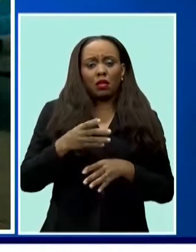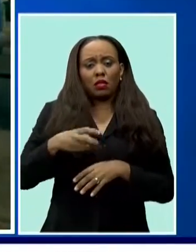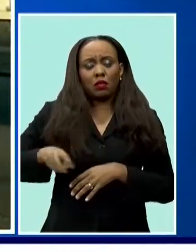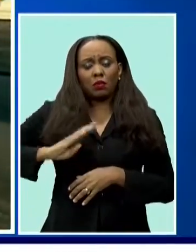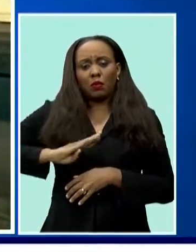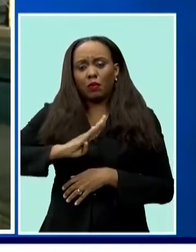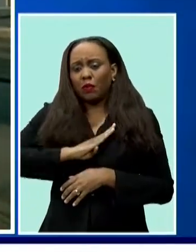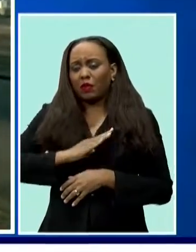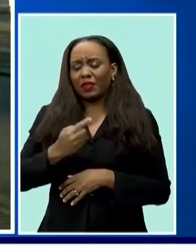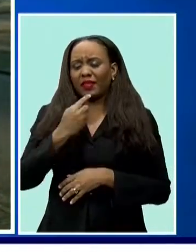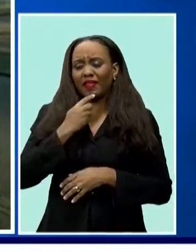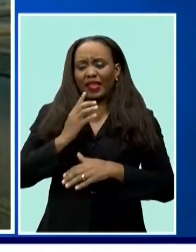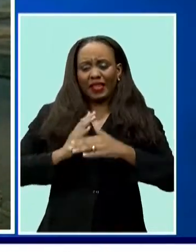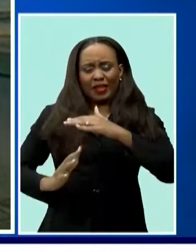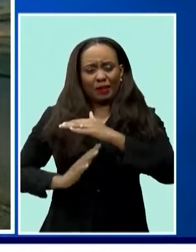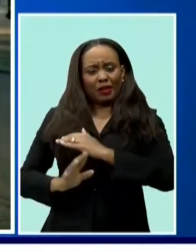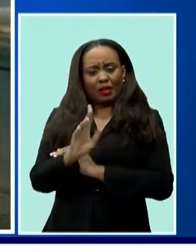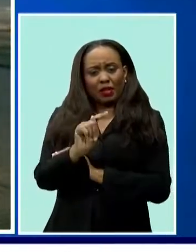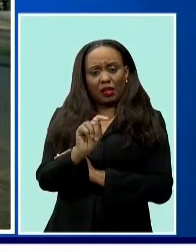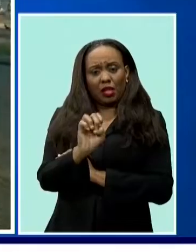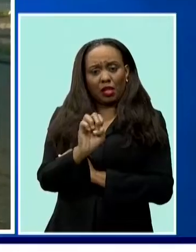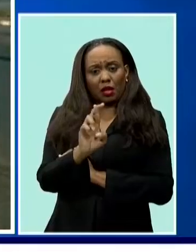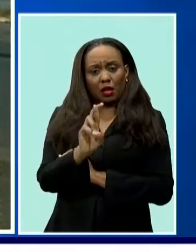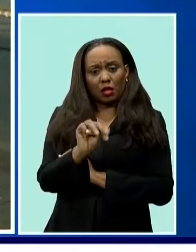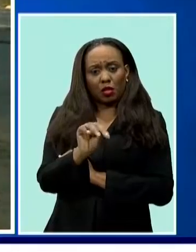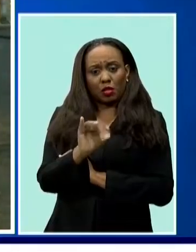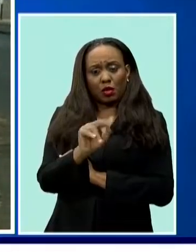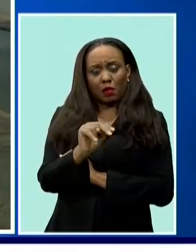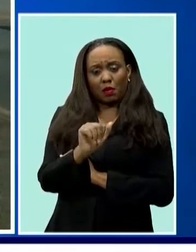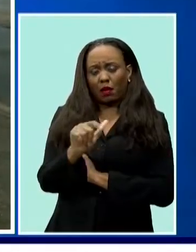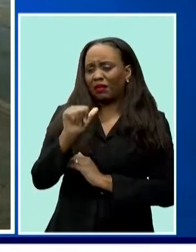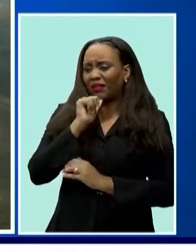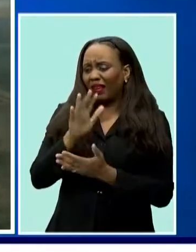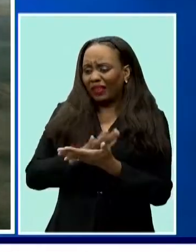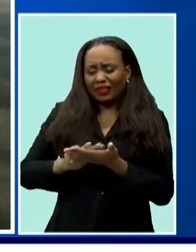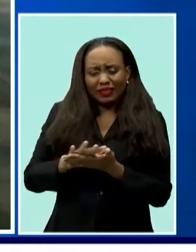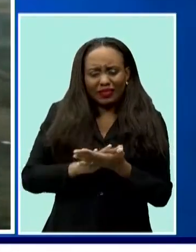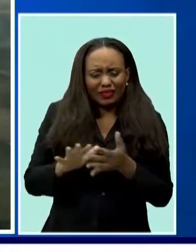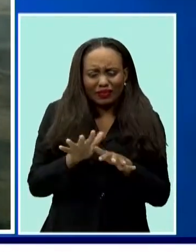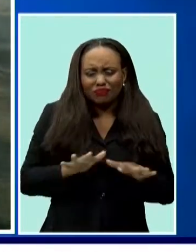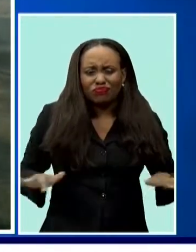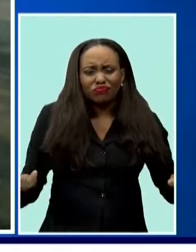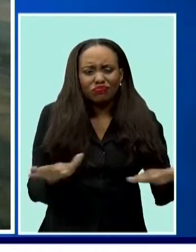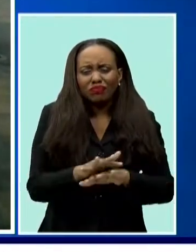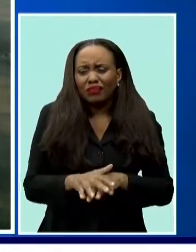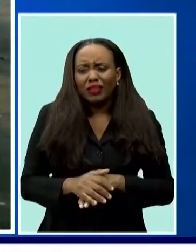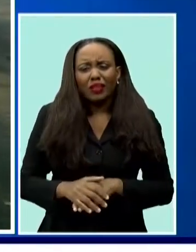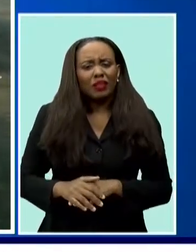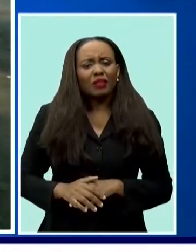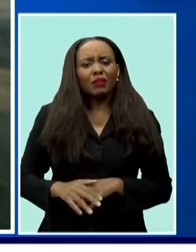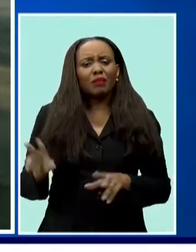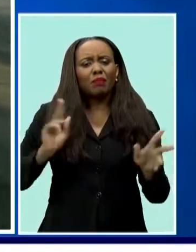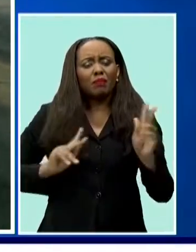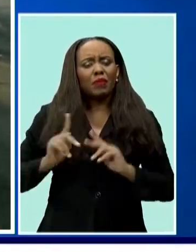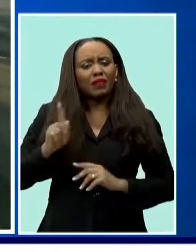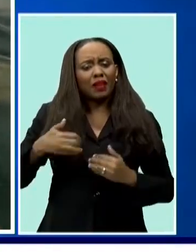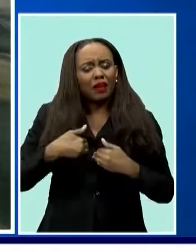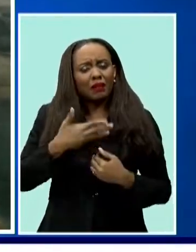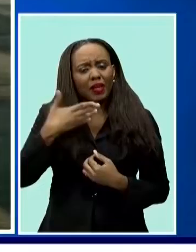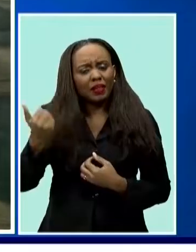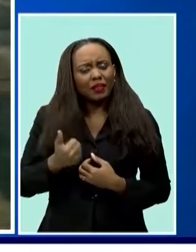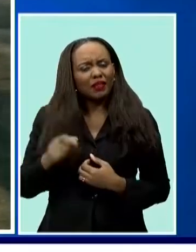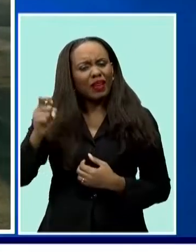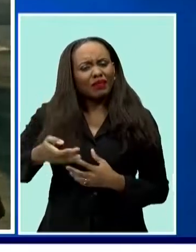communication with passengers about delays and bus availability. The Prime Minister says such mistreatment of the public must cease